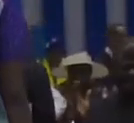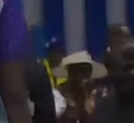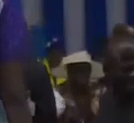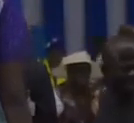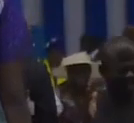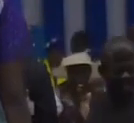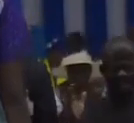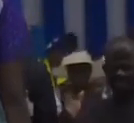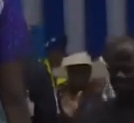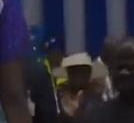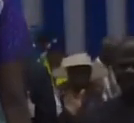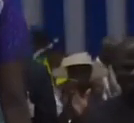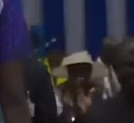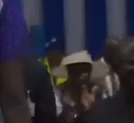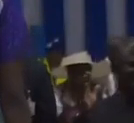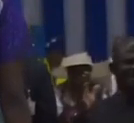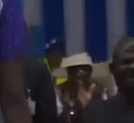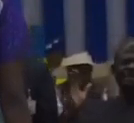In